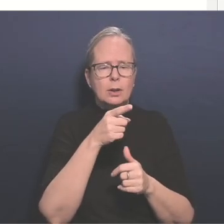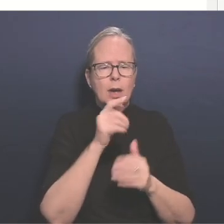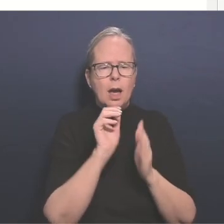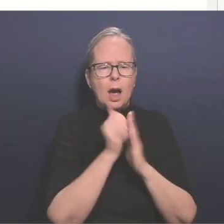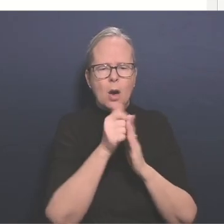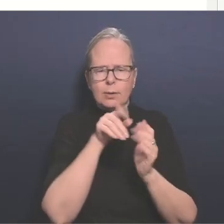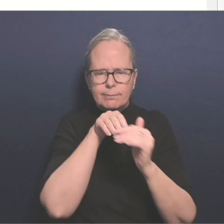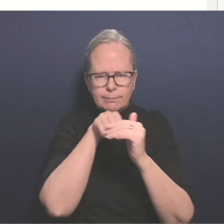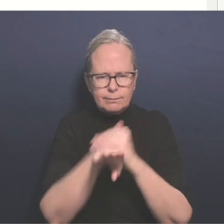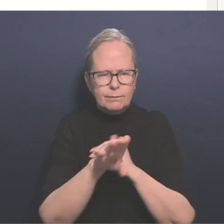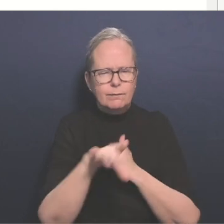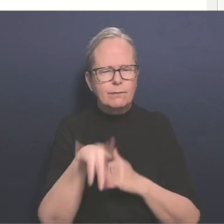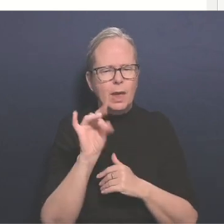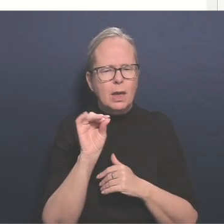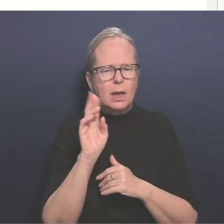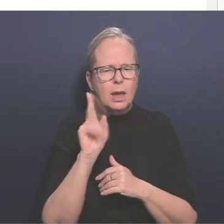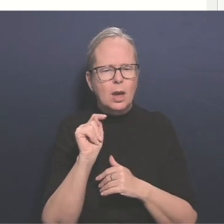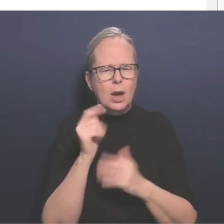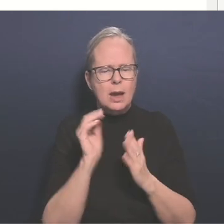through for you.